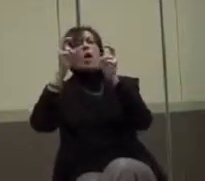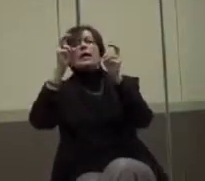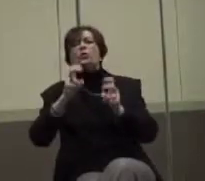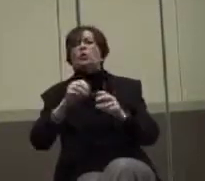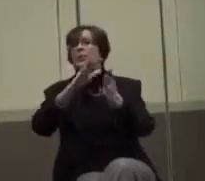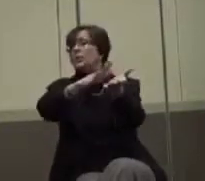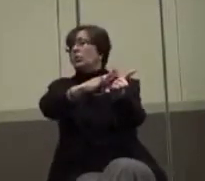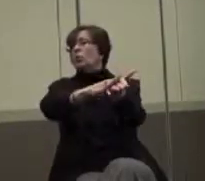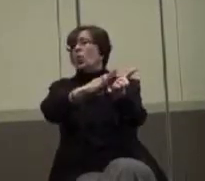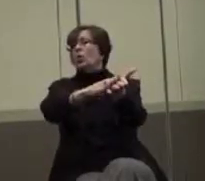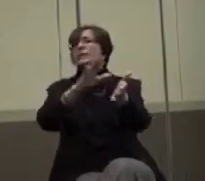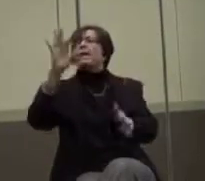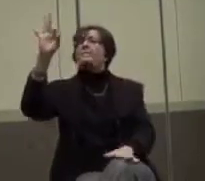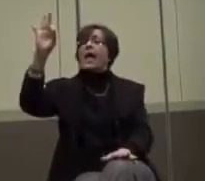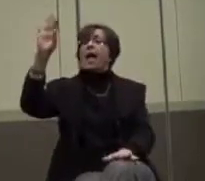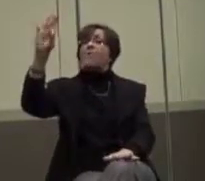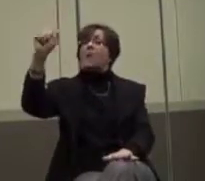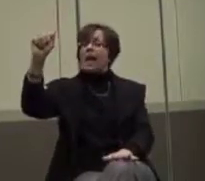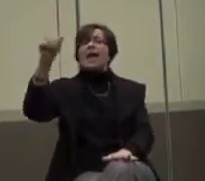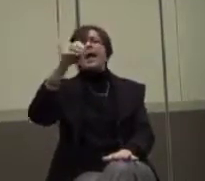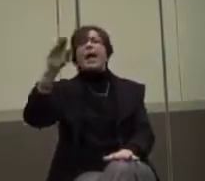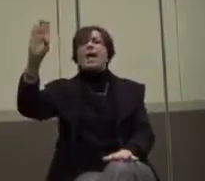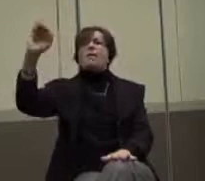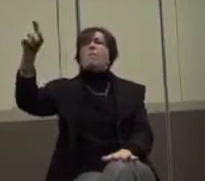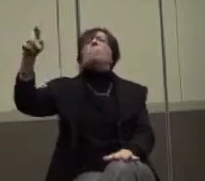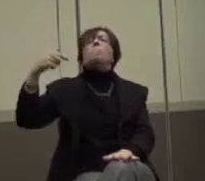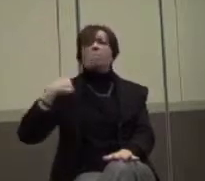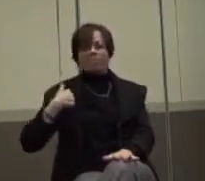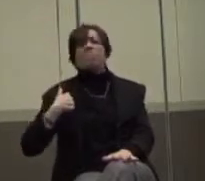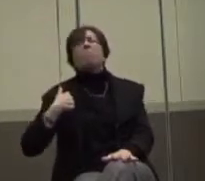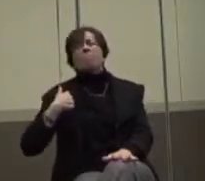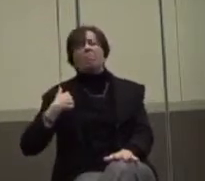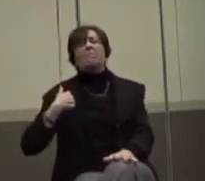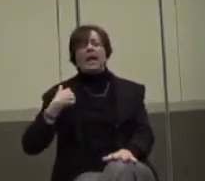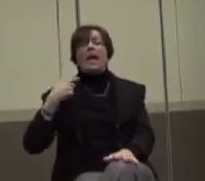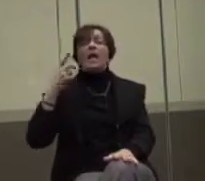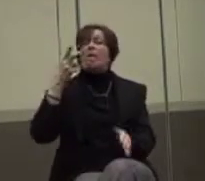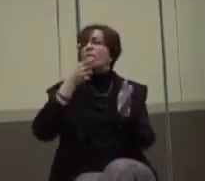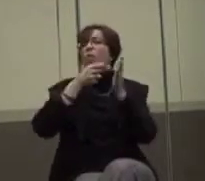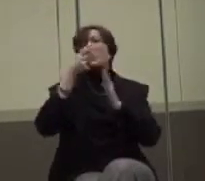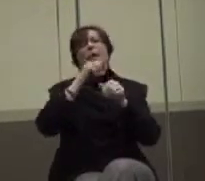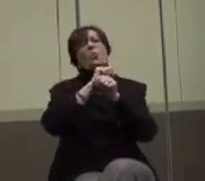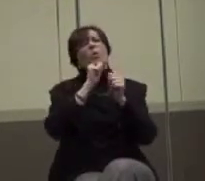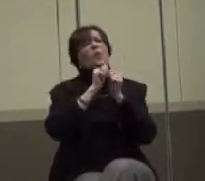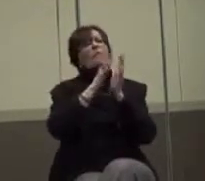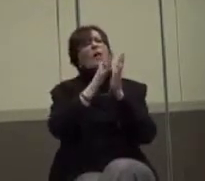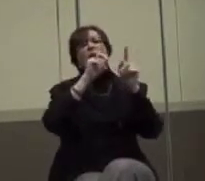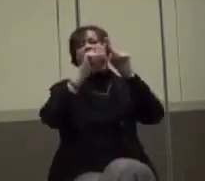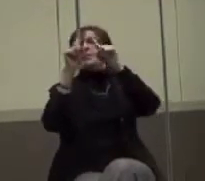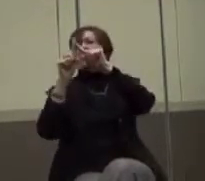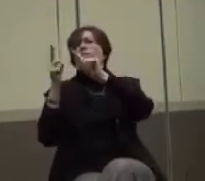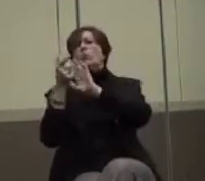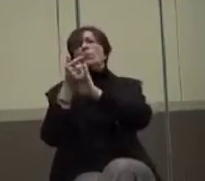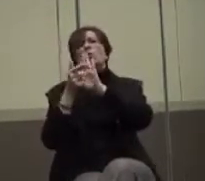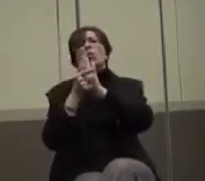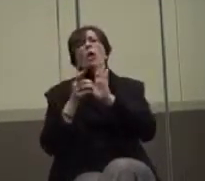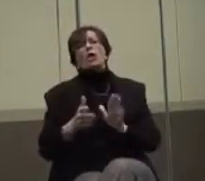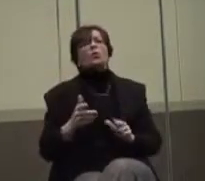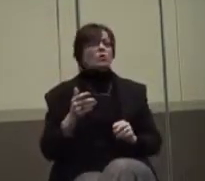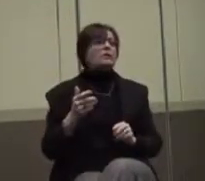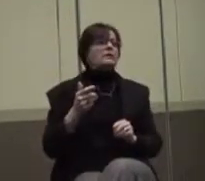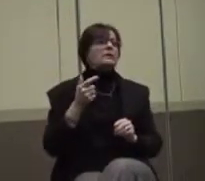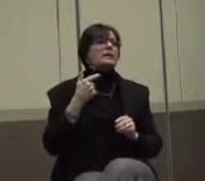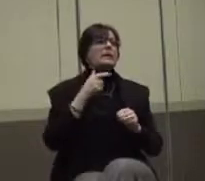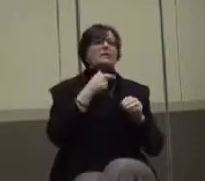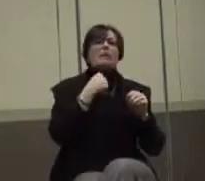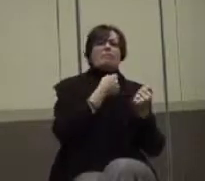FBA and the BIP. So, and quite frankly, I work with a lot of the different lawyers, and I'm on the school side, but I work